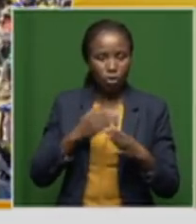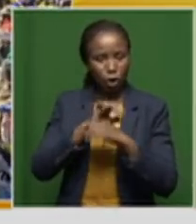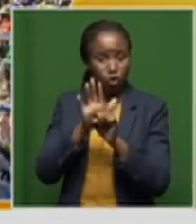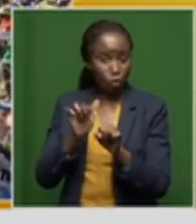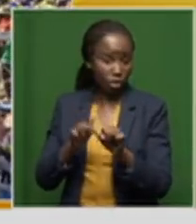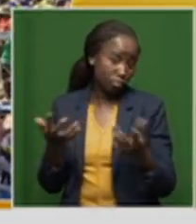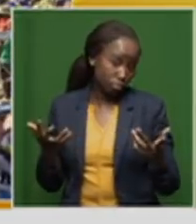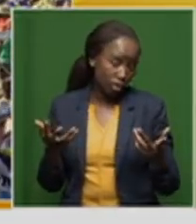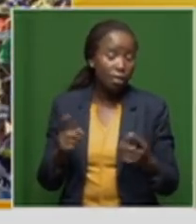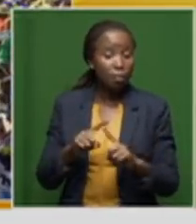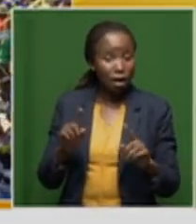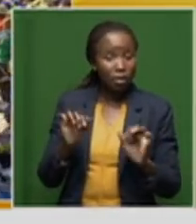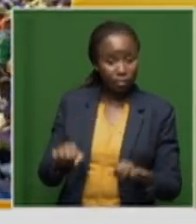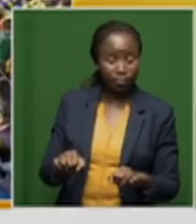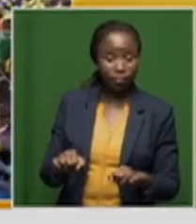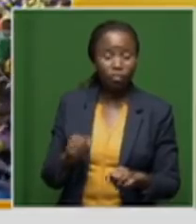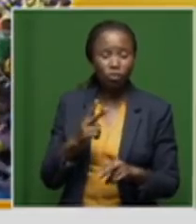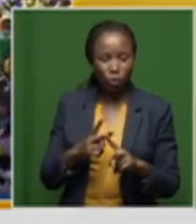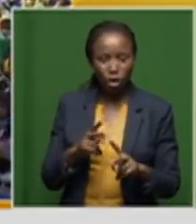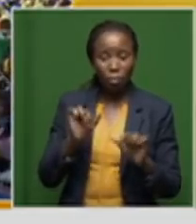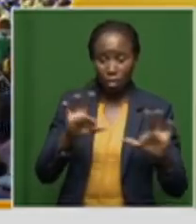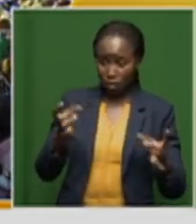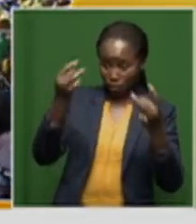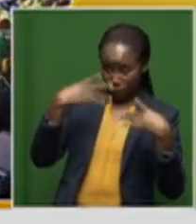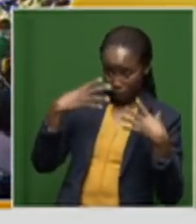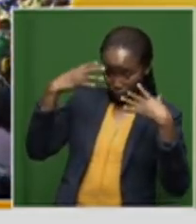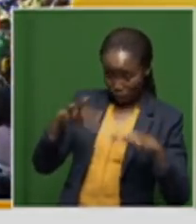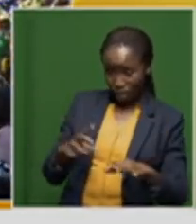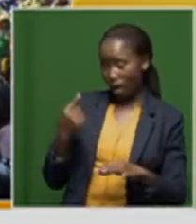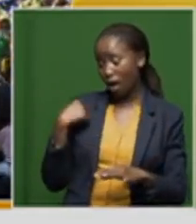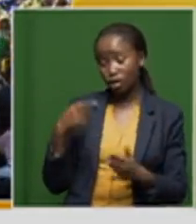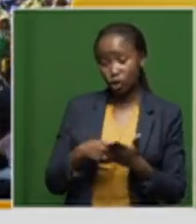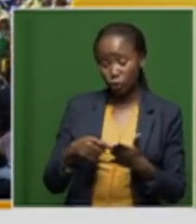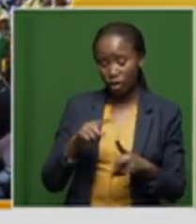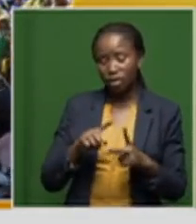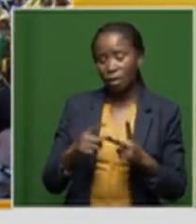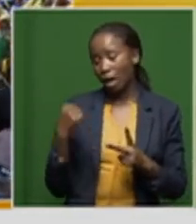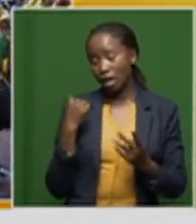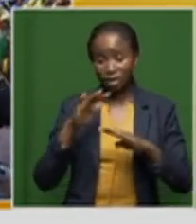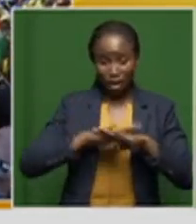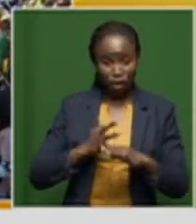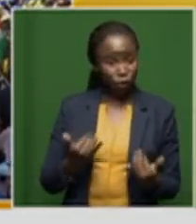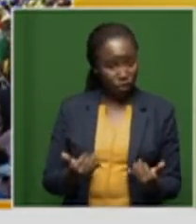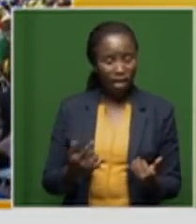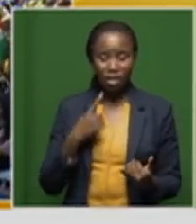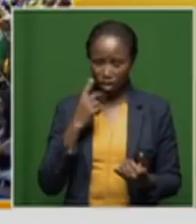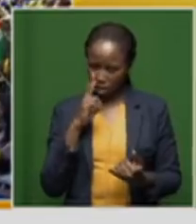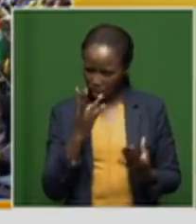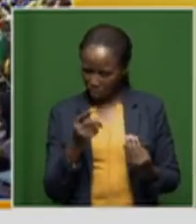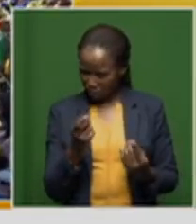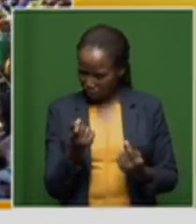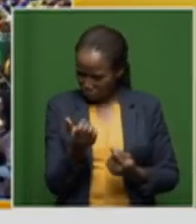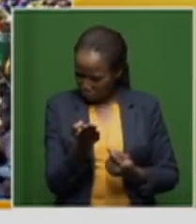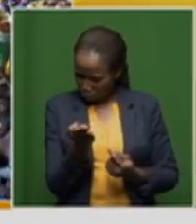where the question is. But certainly, I think in terms of what we've been told over the last weekend, last night and today, these are certainly not the numbers that